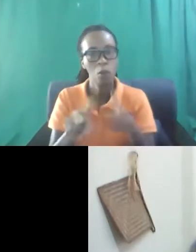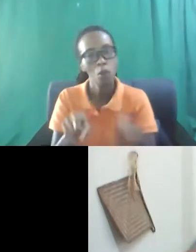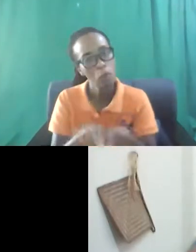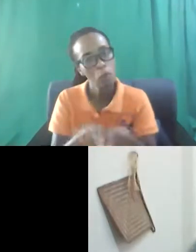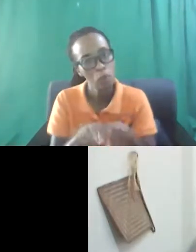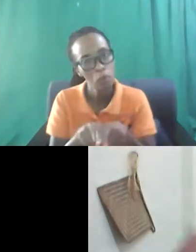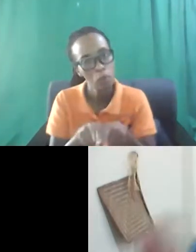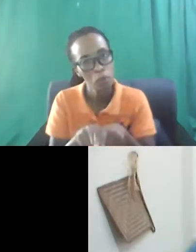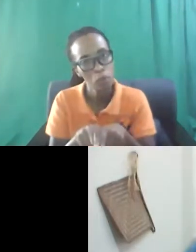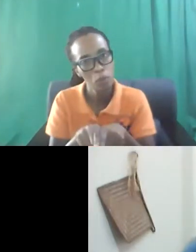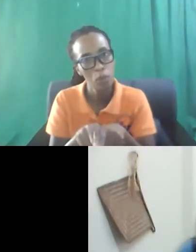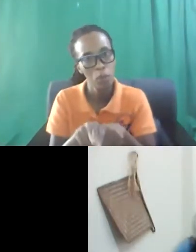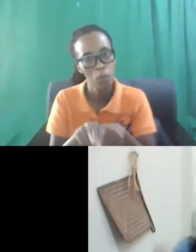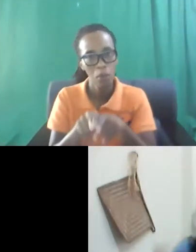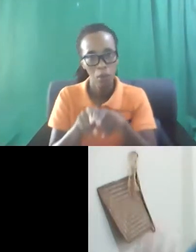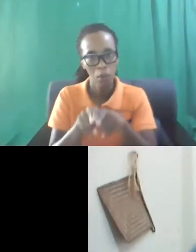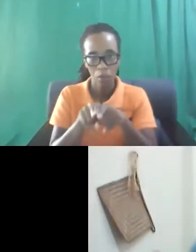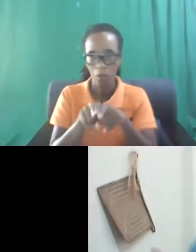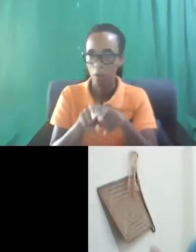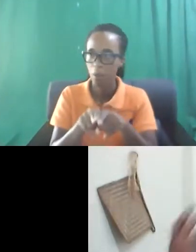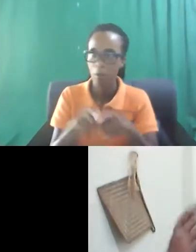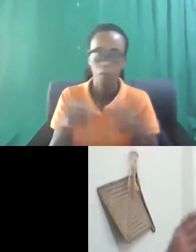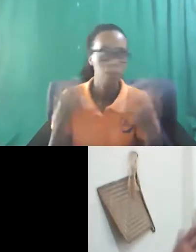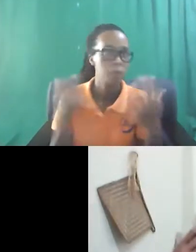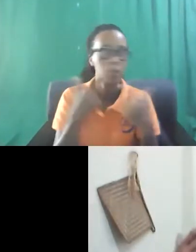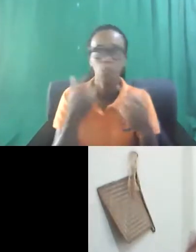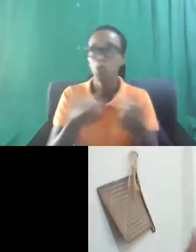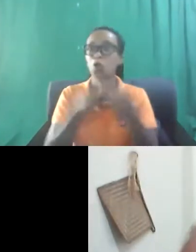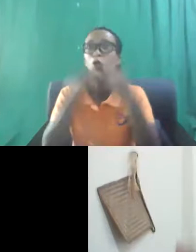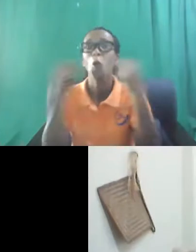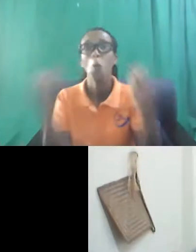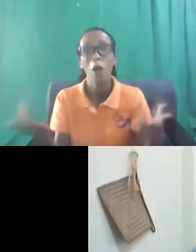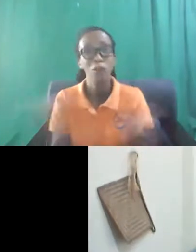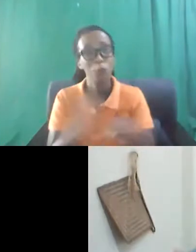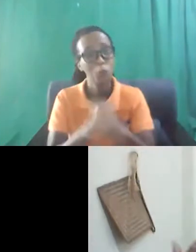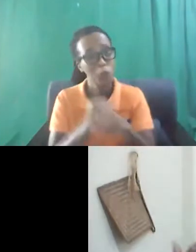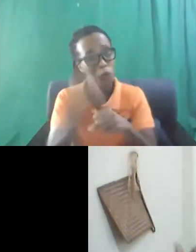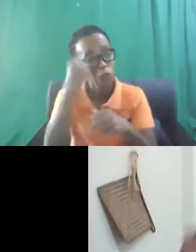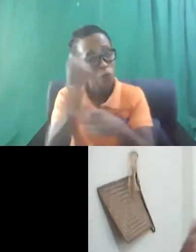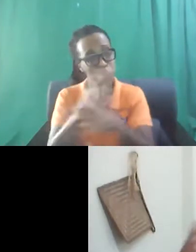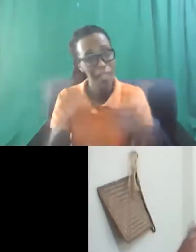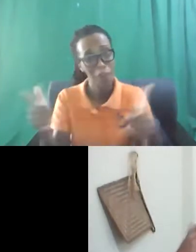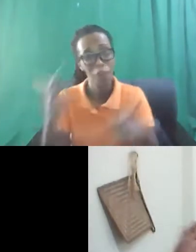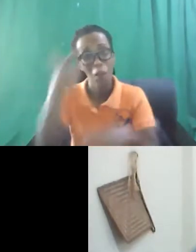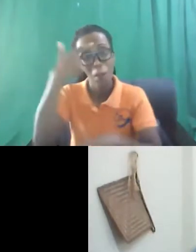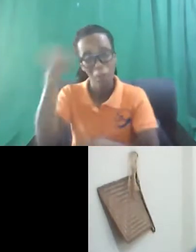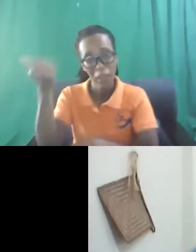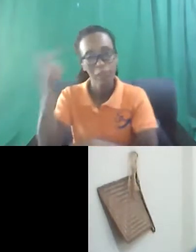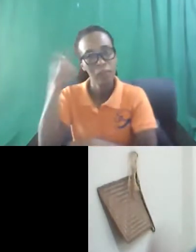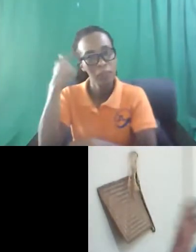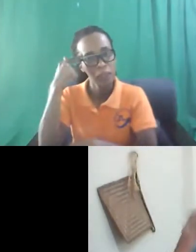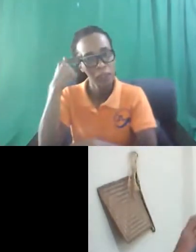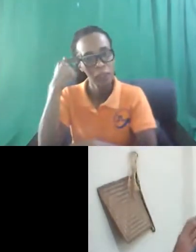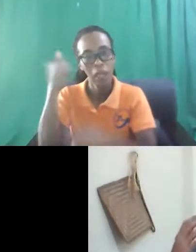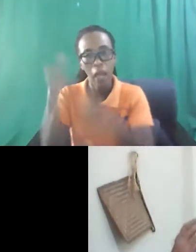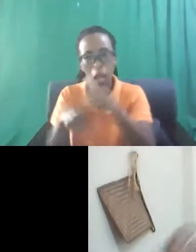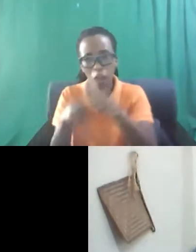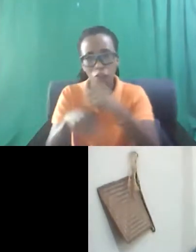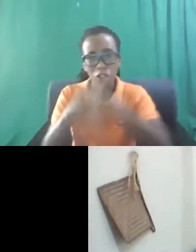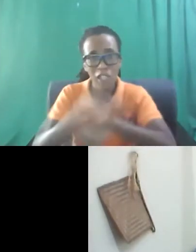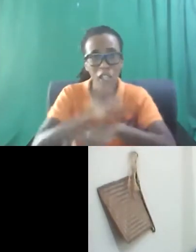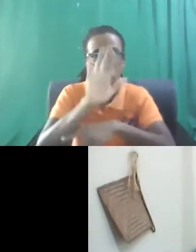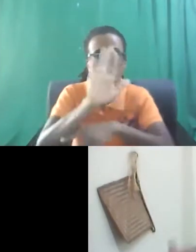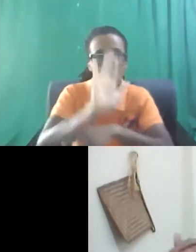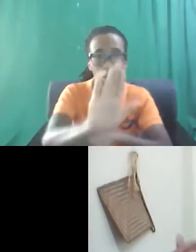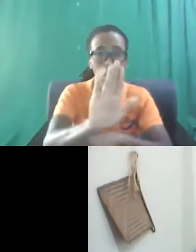But I mean, apart from that, there is just so much you could do, because when you think about it, language is part of your everyday life, and every single field